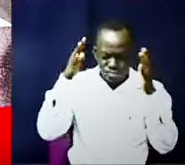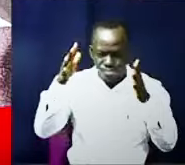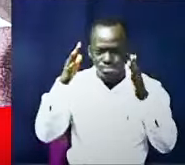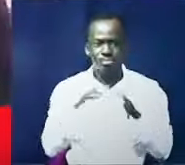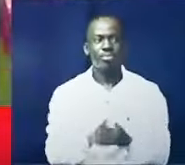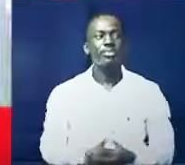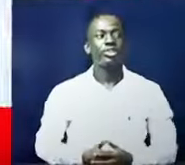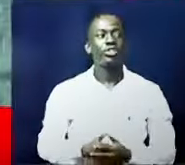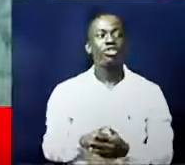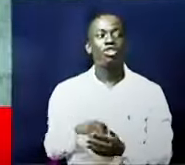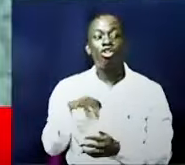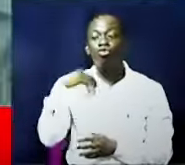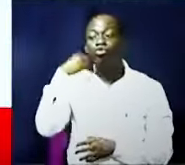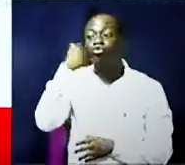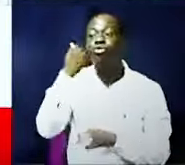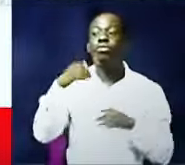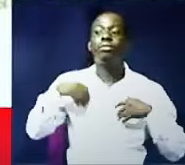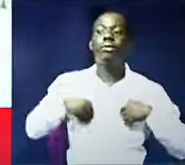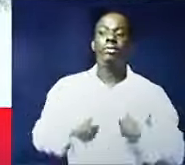angelia.